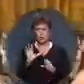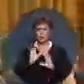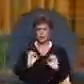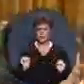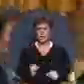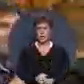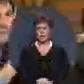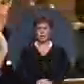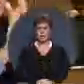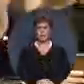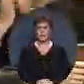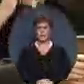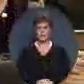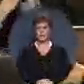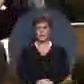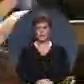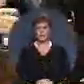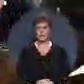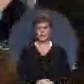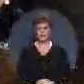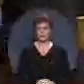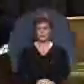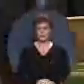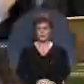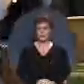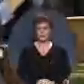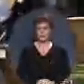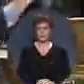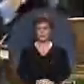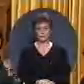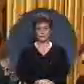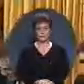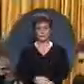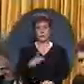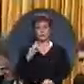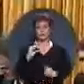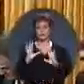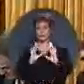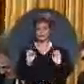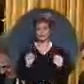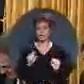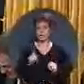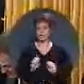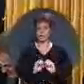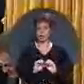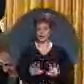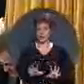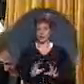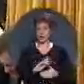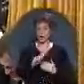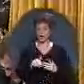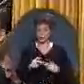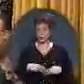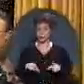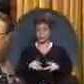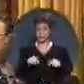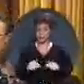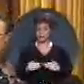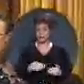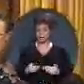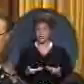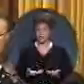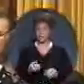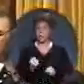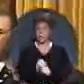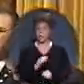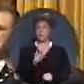Speaker? The Honourable Parliamentary Secretary to the Parliamentary to the Prime Minister. Mr. Speaker, let's be clear. All parties in